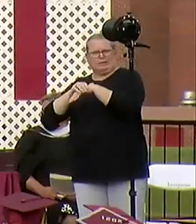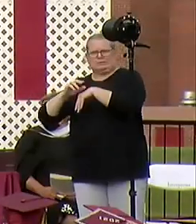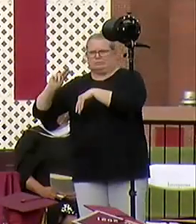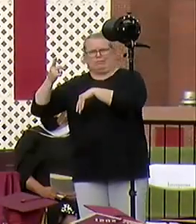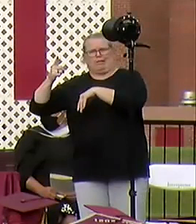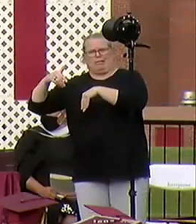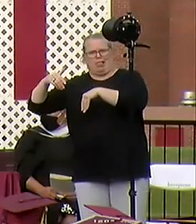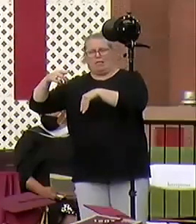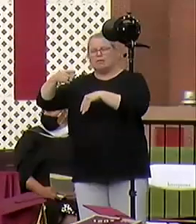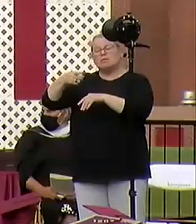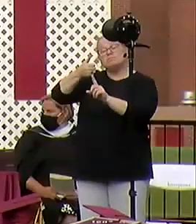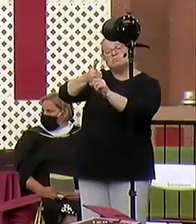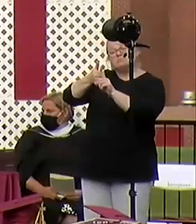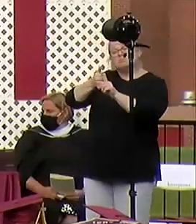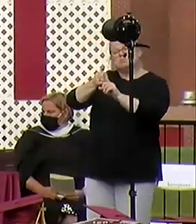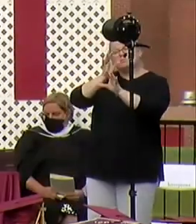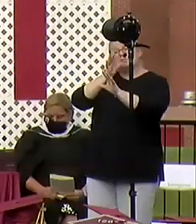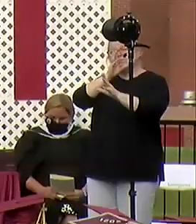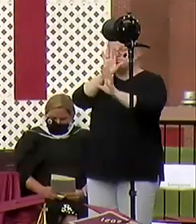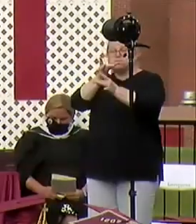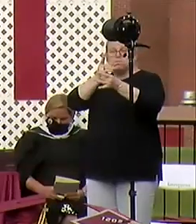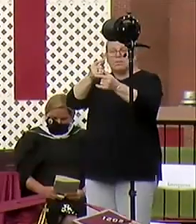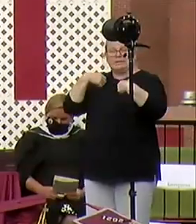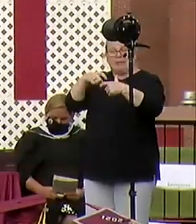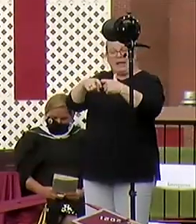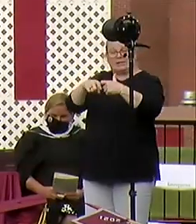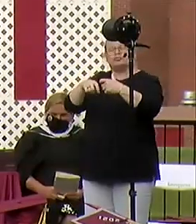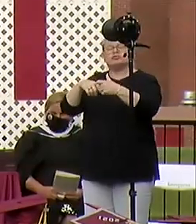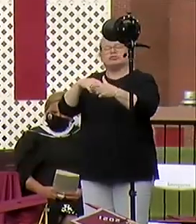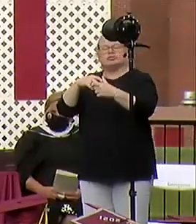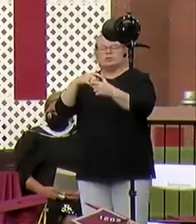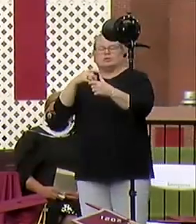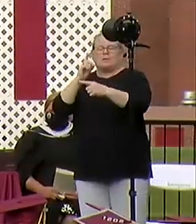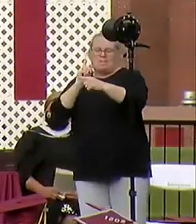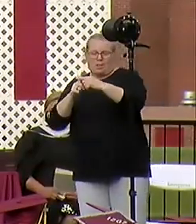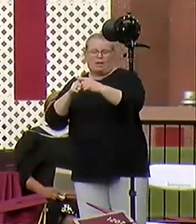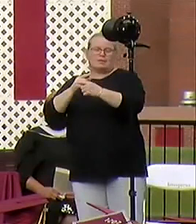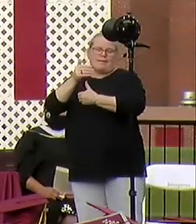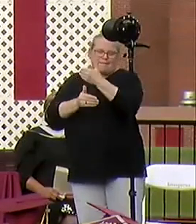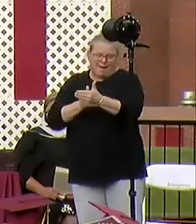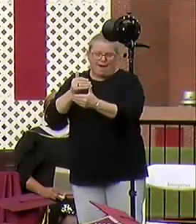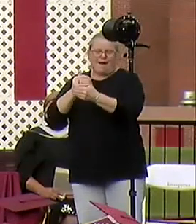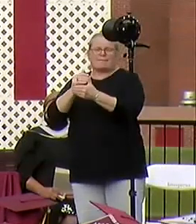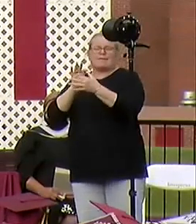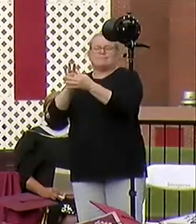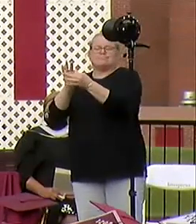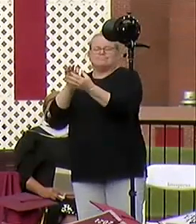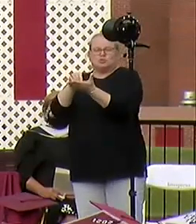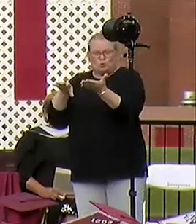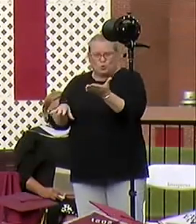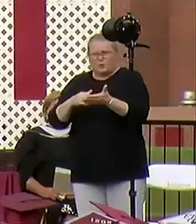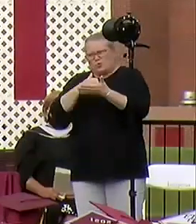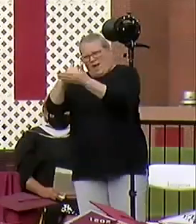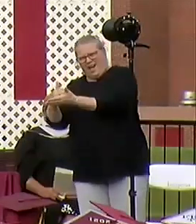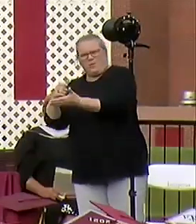his fluency in Spanish as well as his fluency as a kind and connected student to help make this student feel